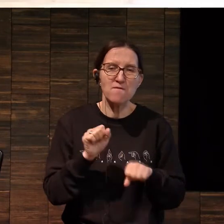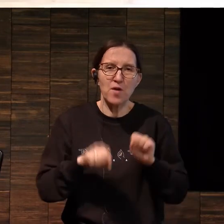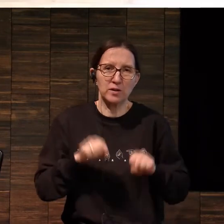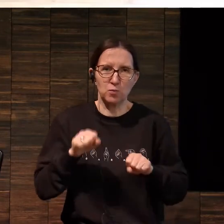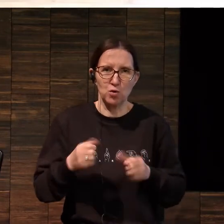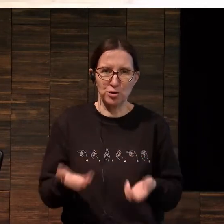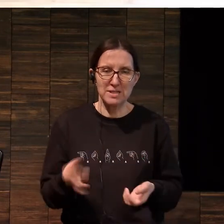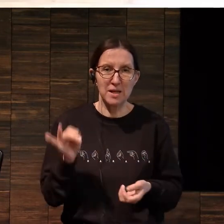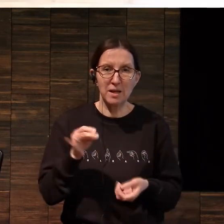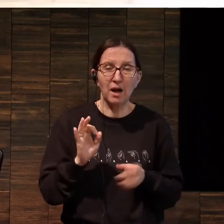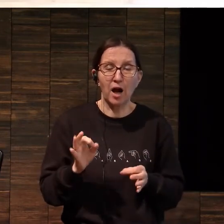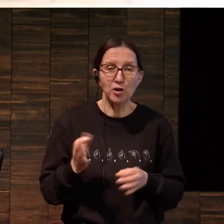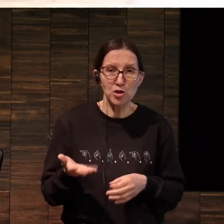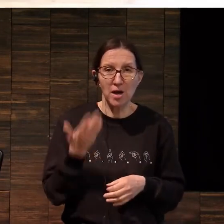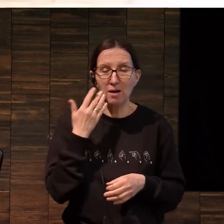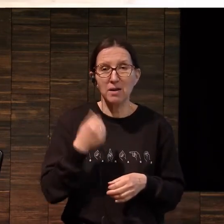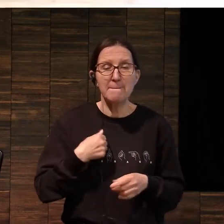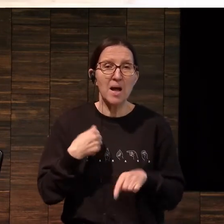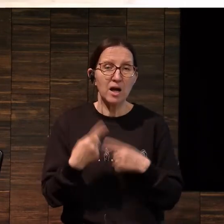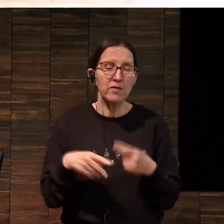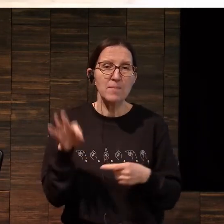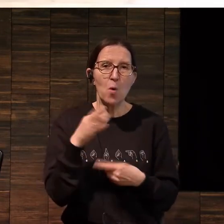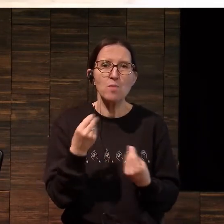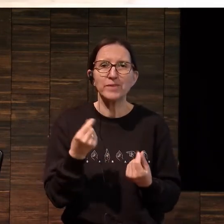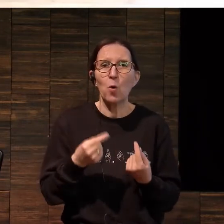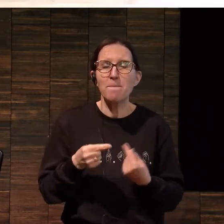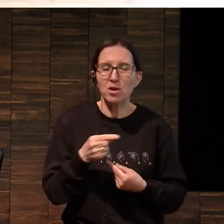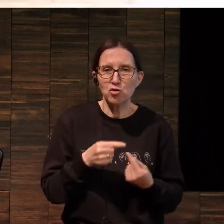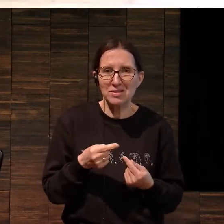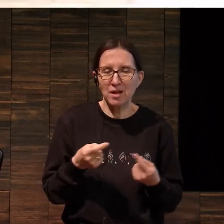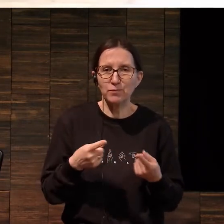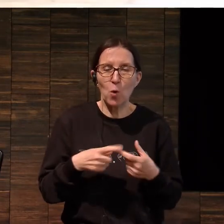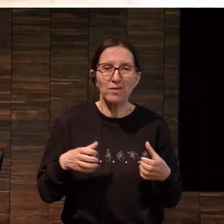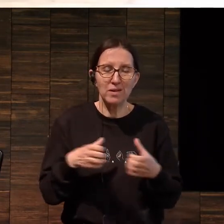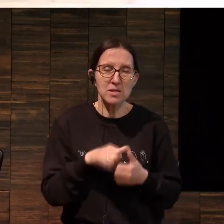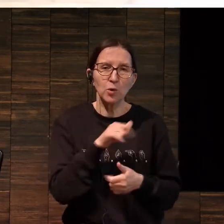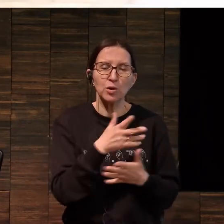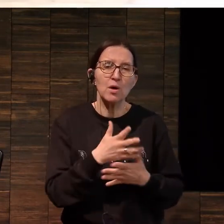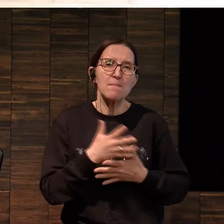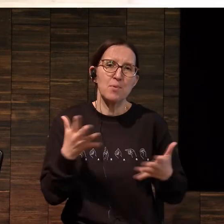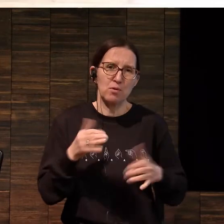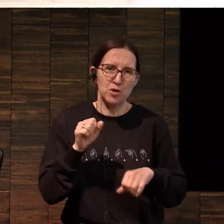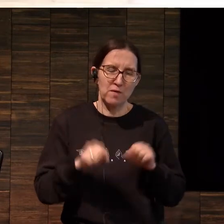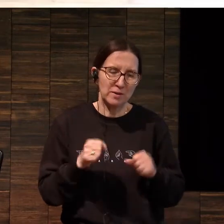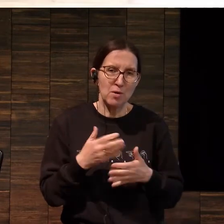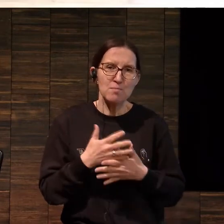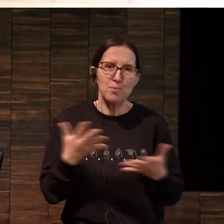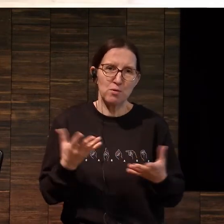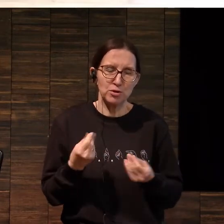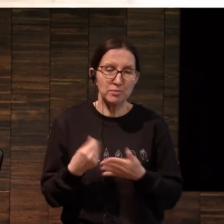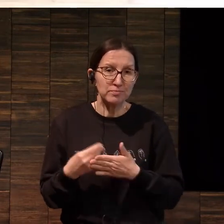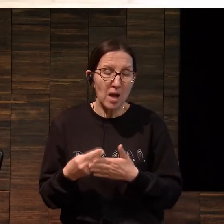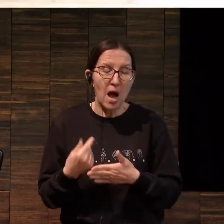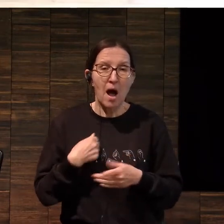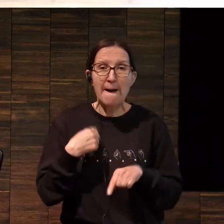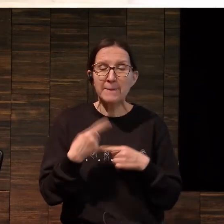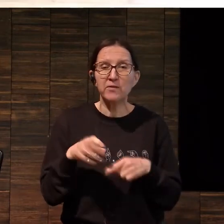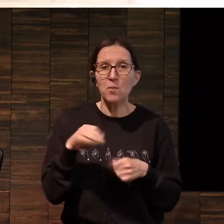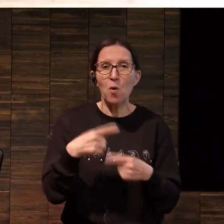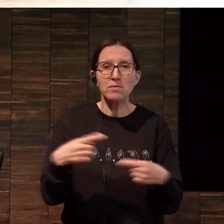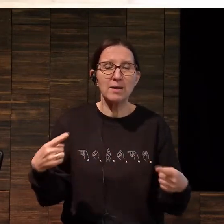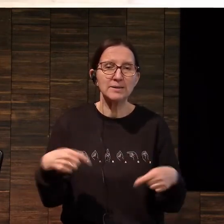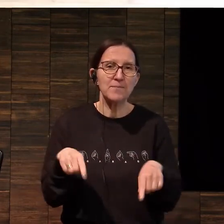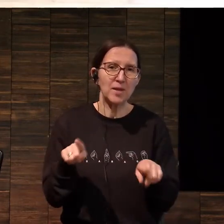smaller. So your tech team might only consist of 2 people. So these 2 devs, accessibility is probably not